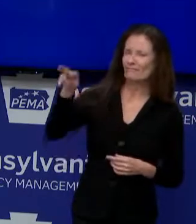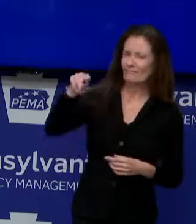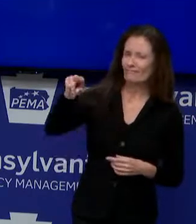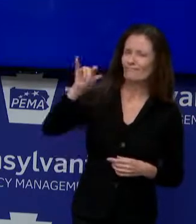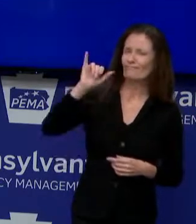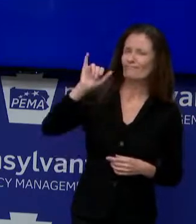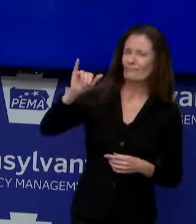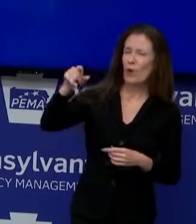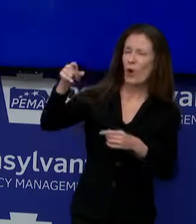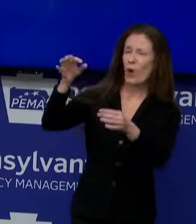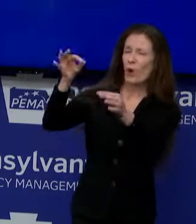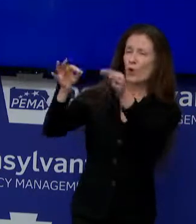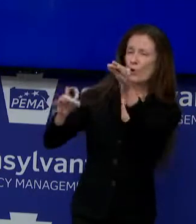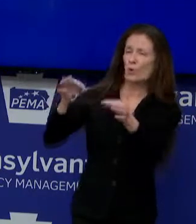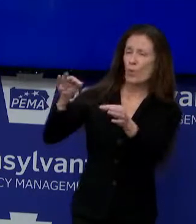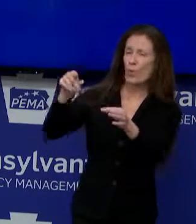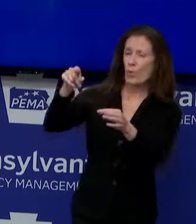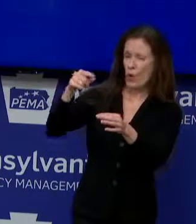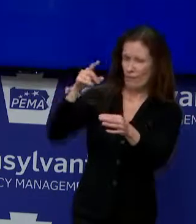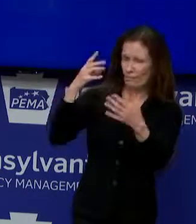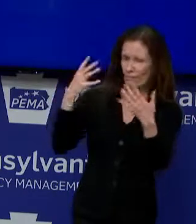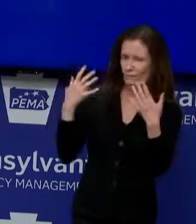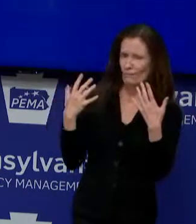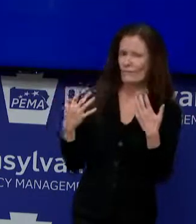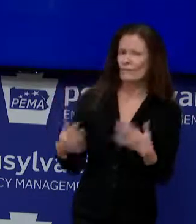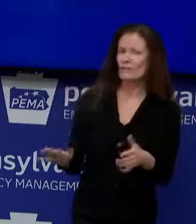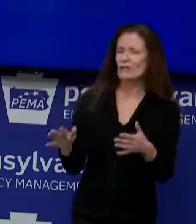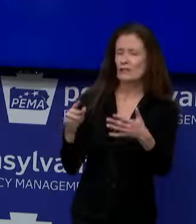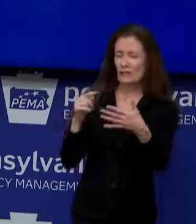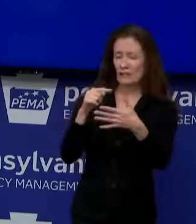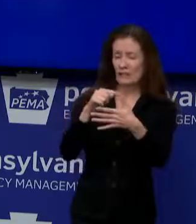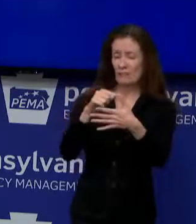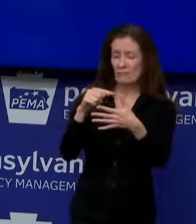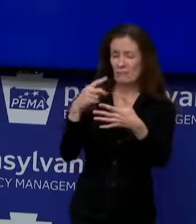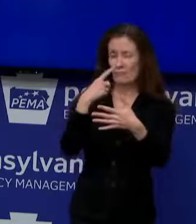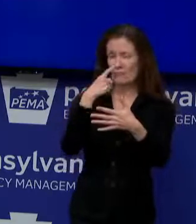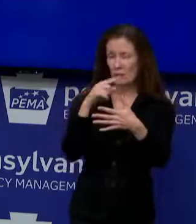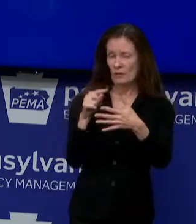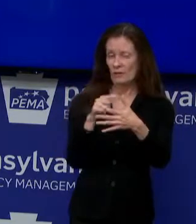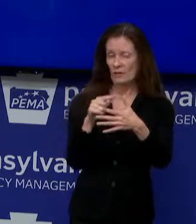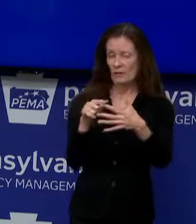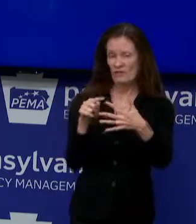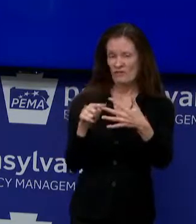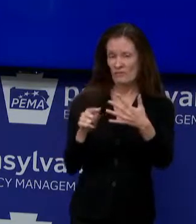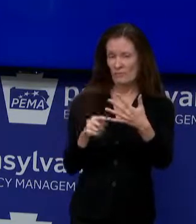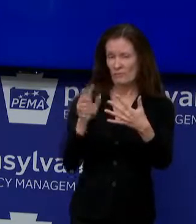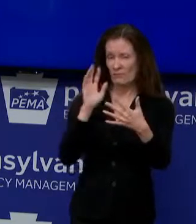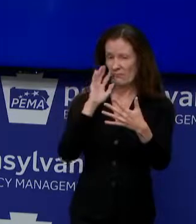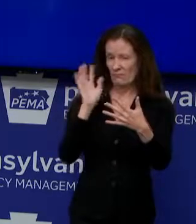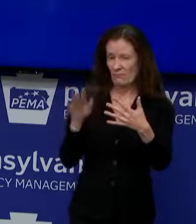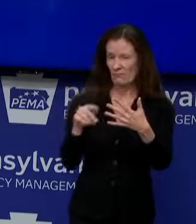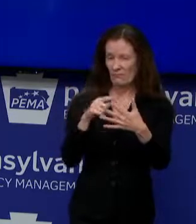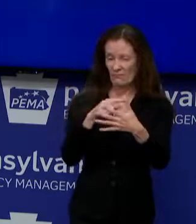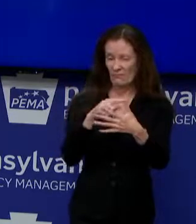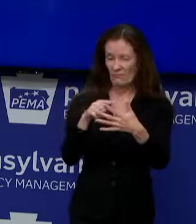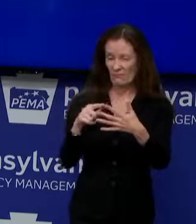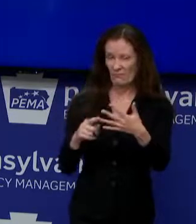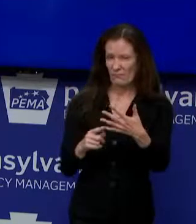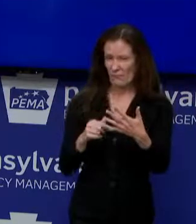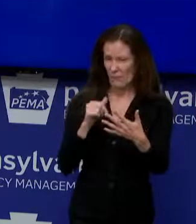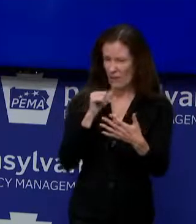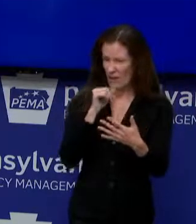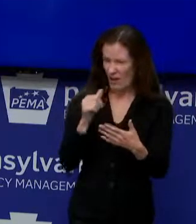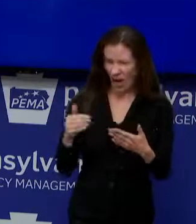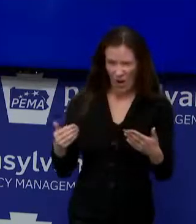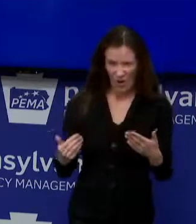provisions that were not new, it just had never actually risen to the point of being challenged in court before. So clearly, there